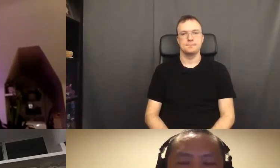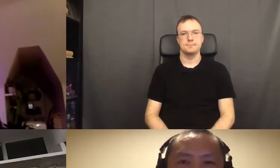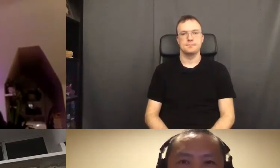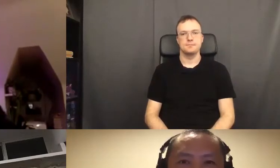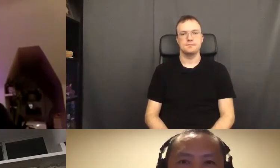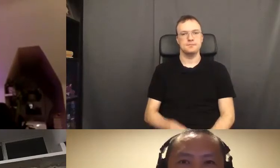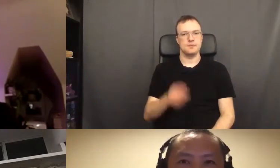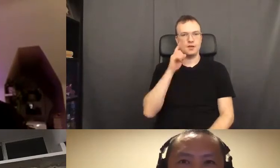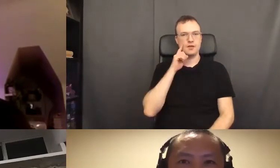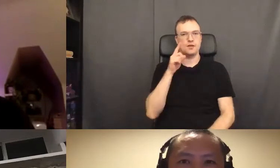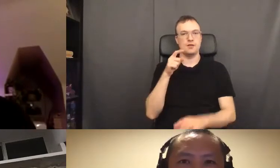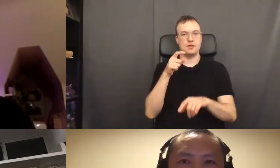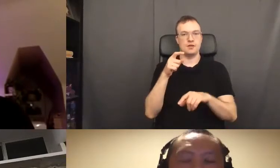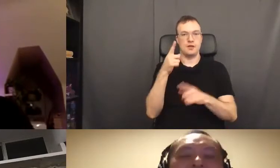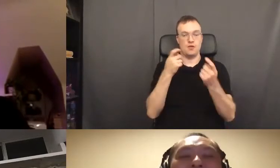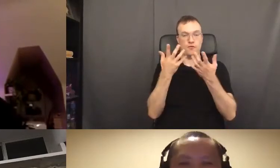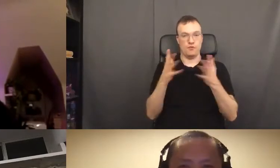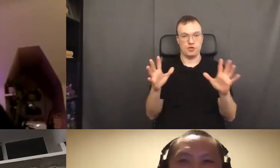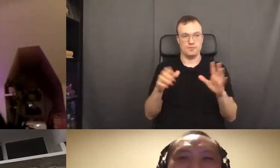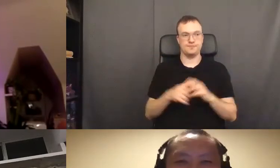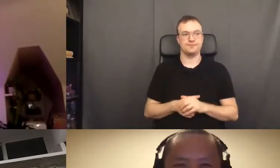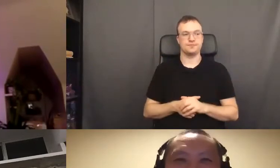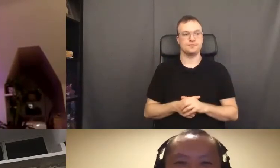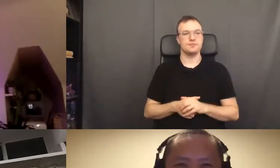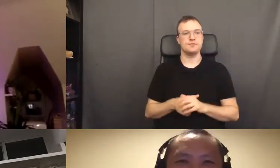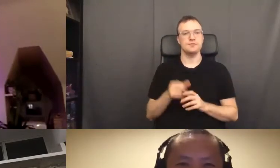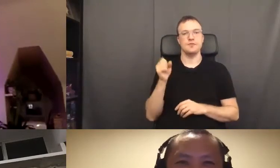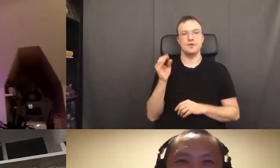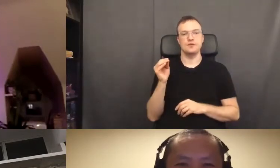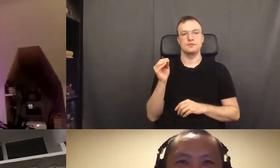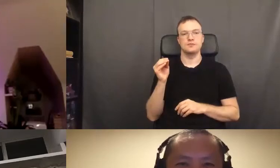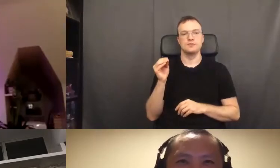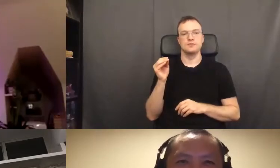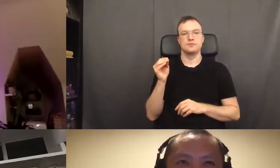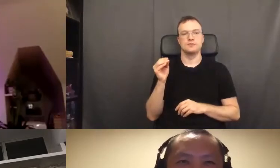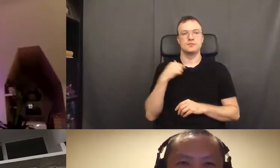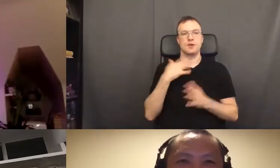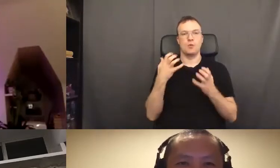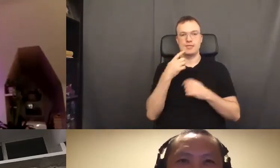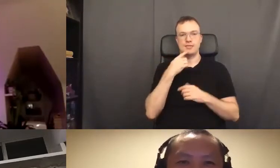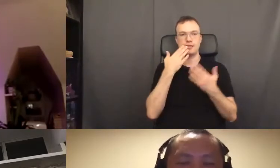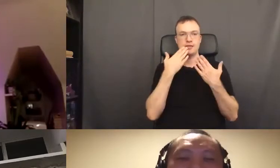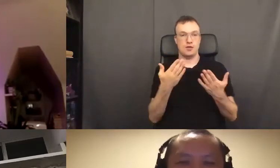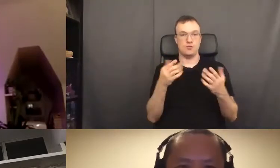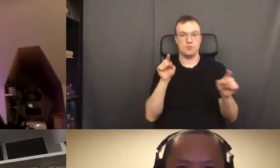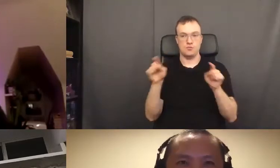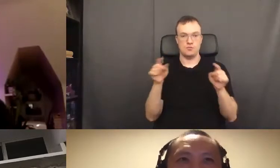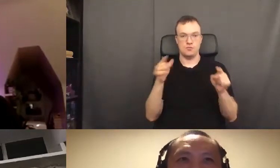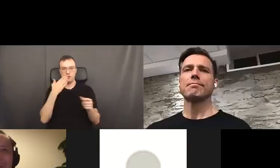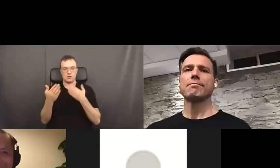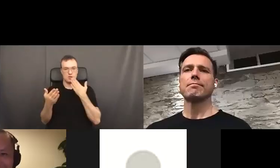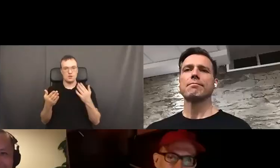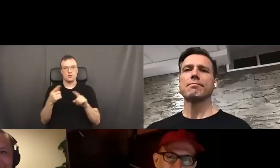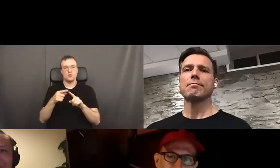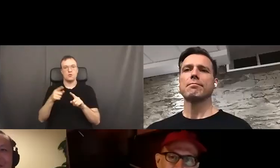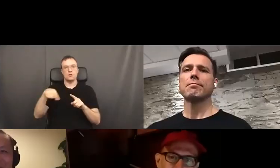I think we are out of questions. And so I'd like to just say thank you to both